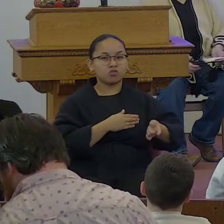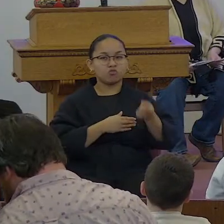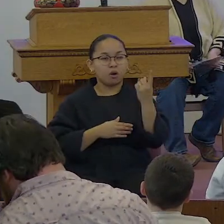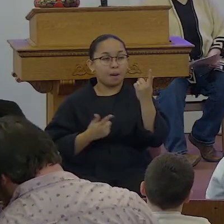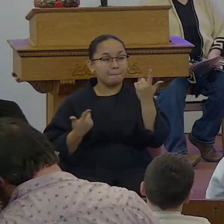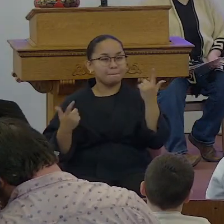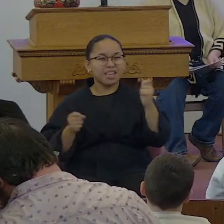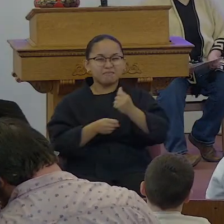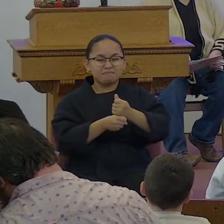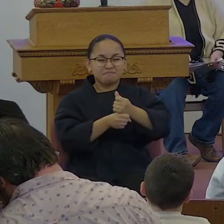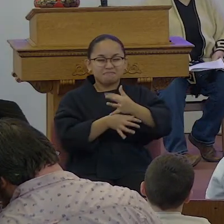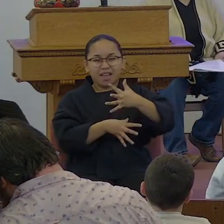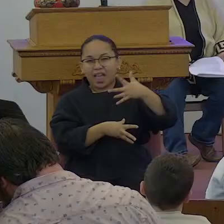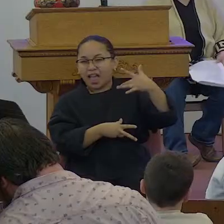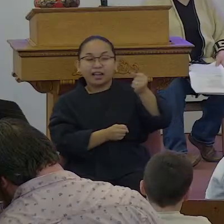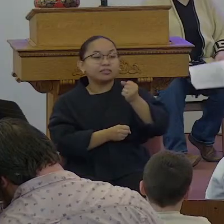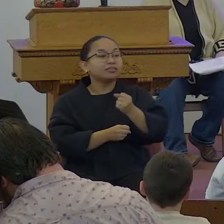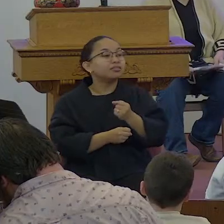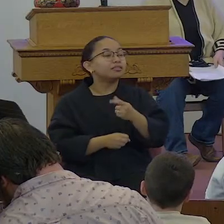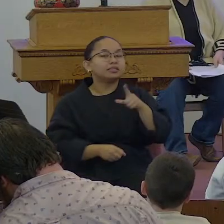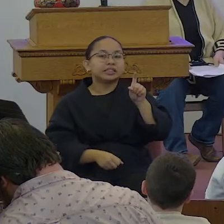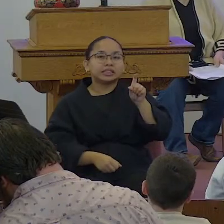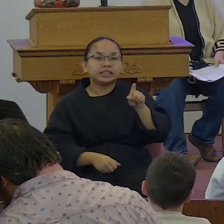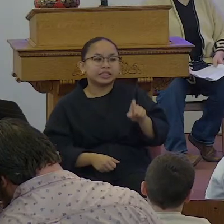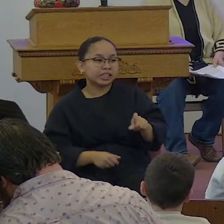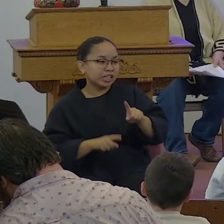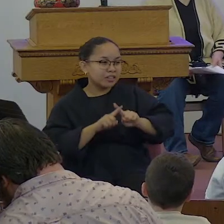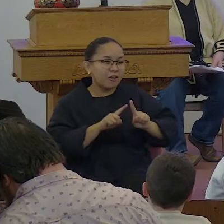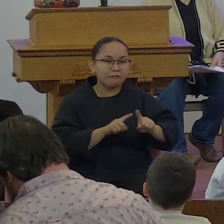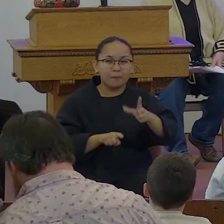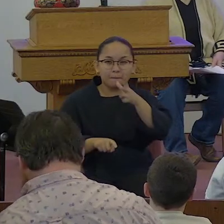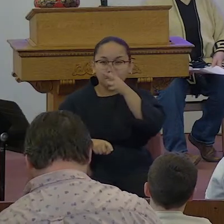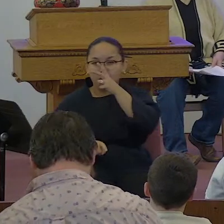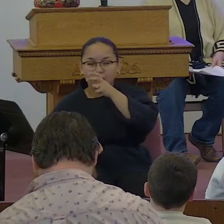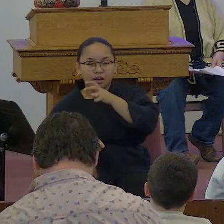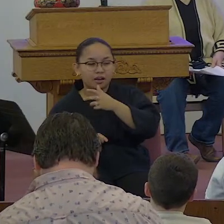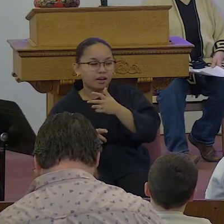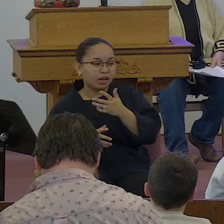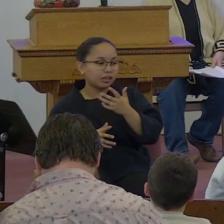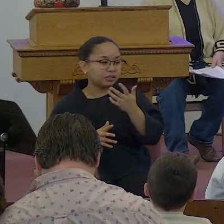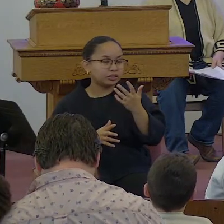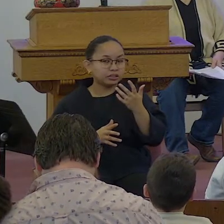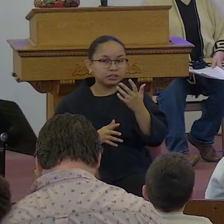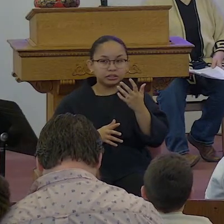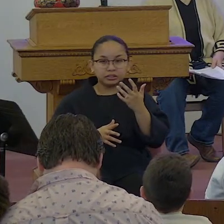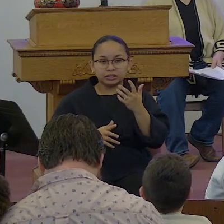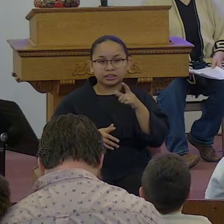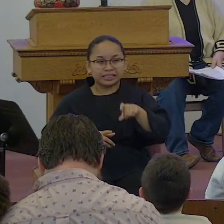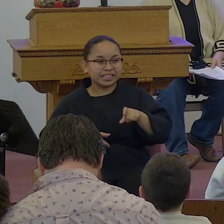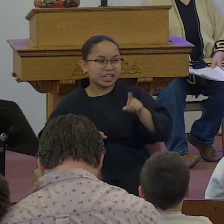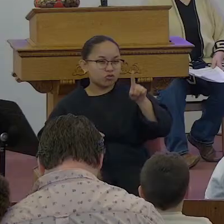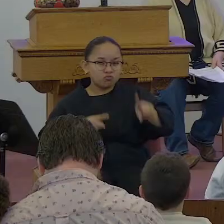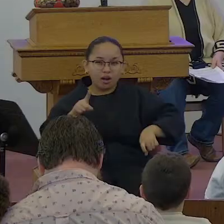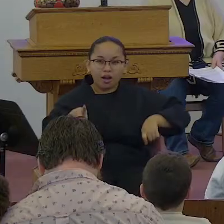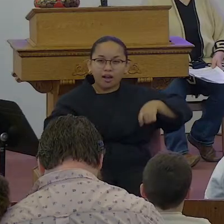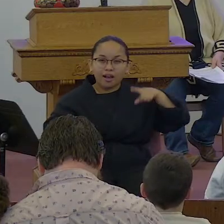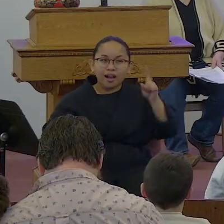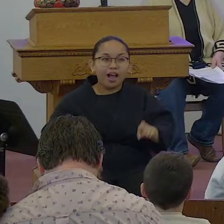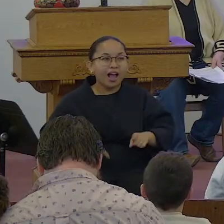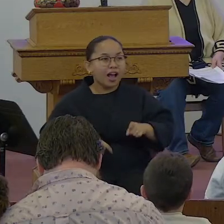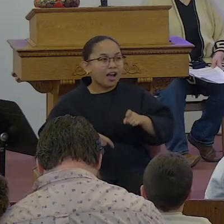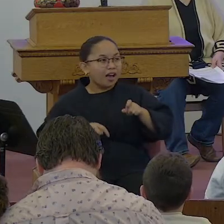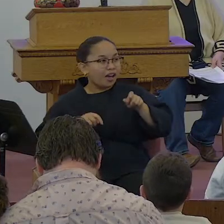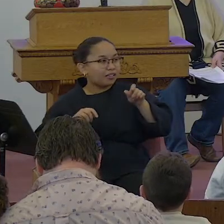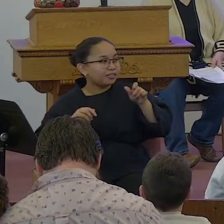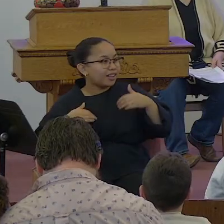bang. I need me some creepers and crawlers, said Big Mama. Some runners and jumpers, some diggers